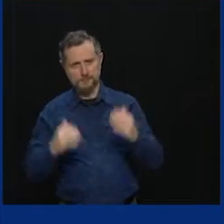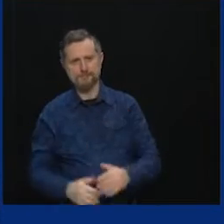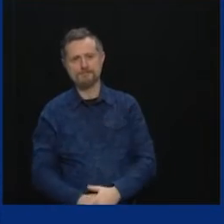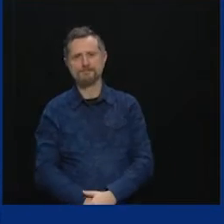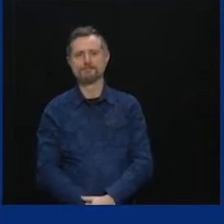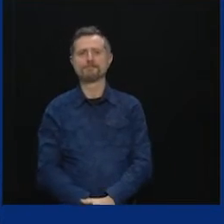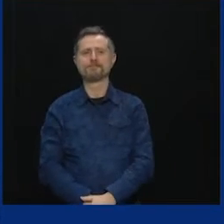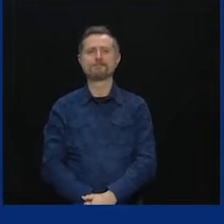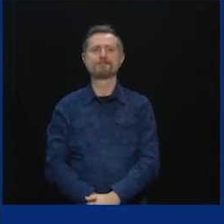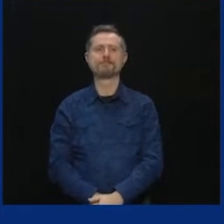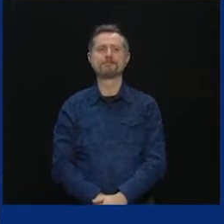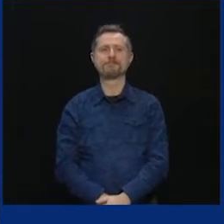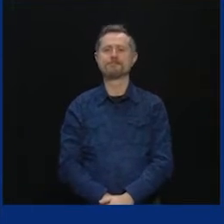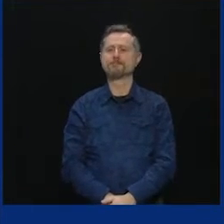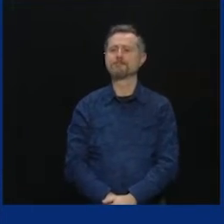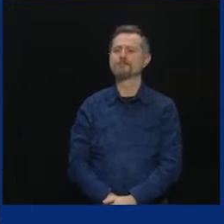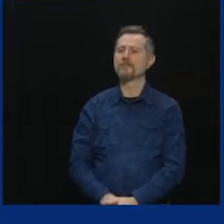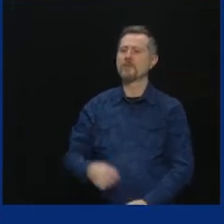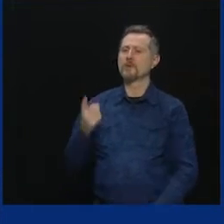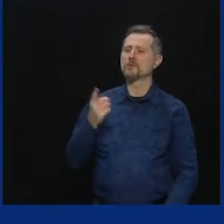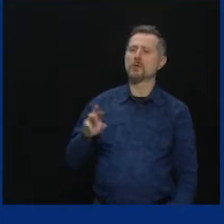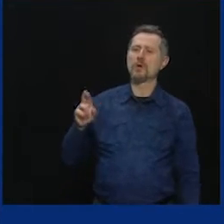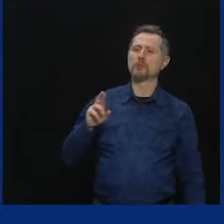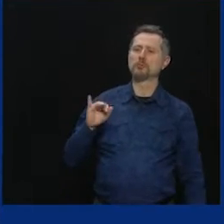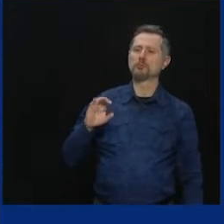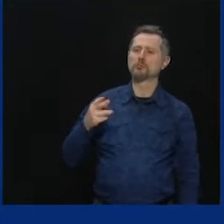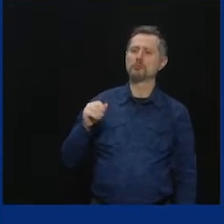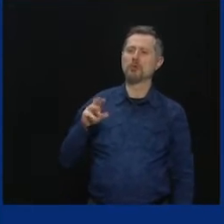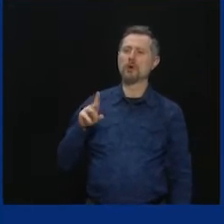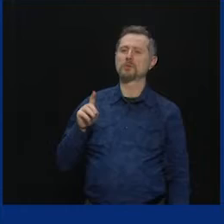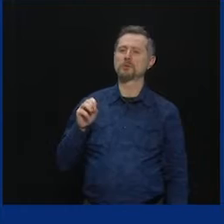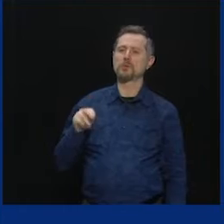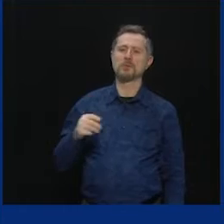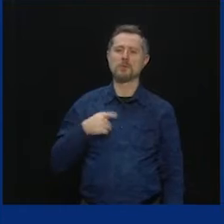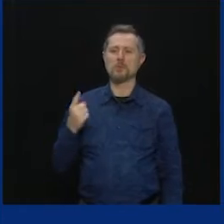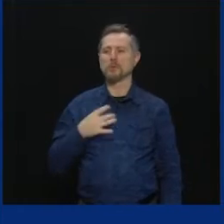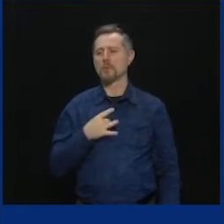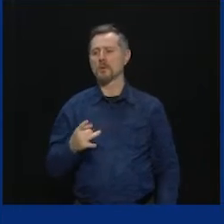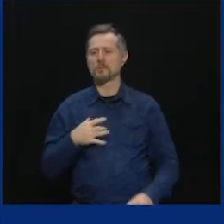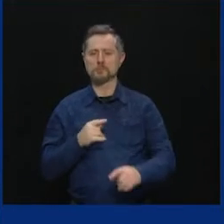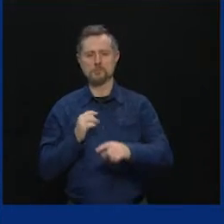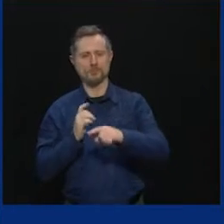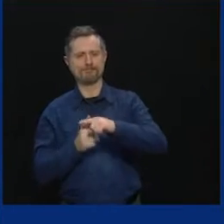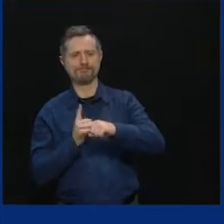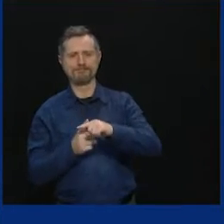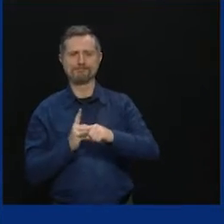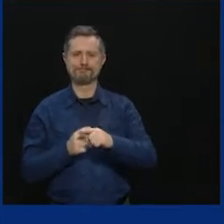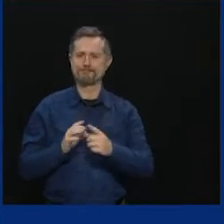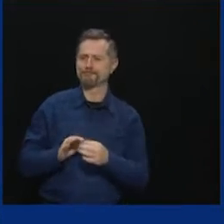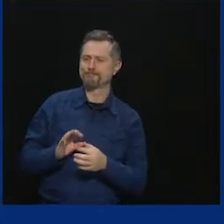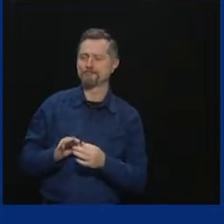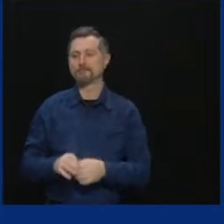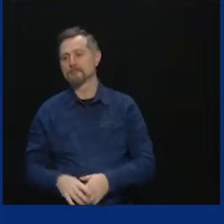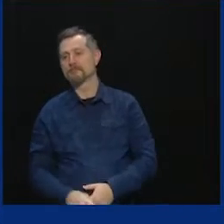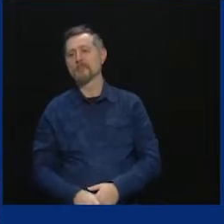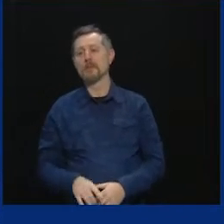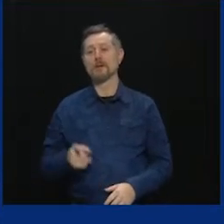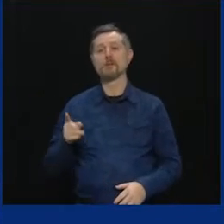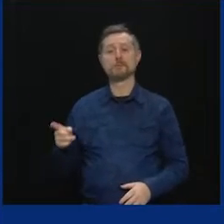Dr. Richardson, I always like to put thing that we do. When a wife loses a husband, she's called a